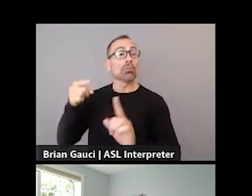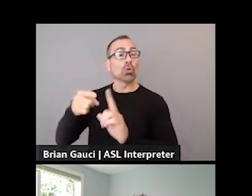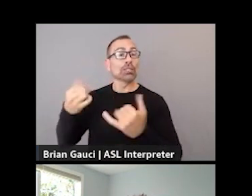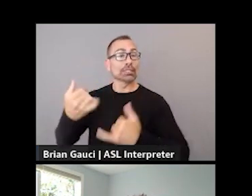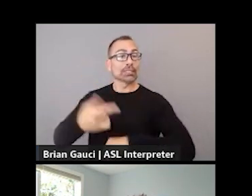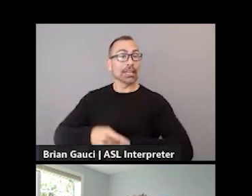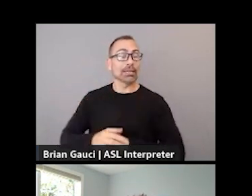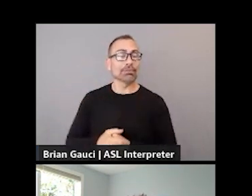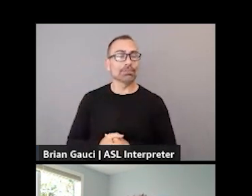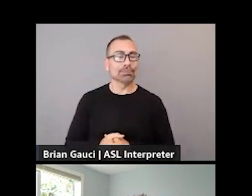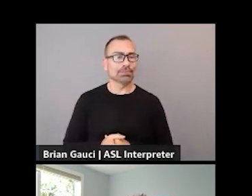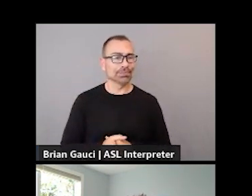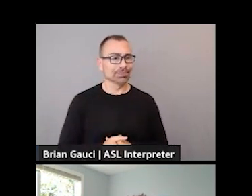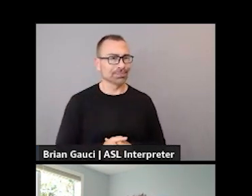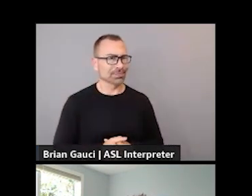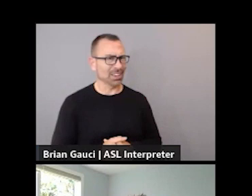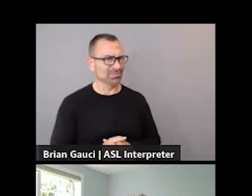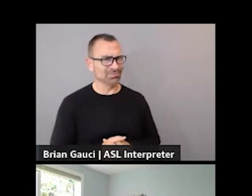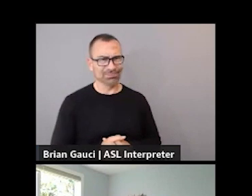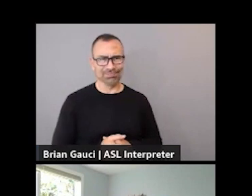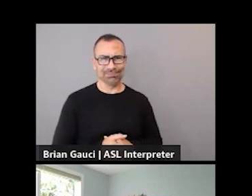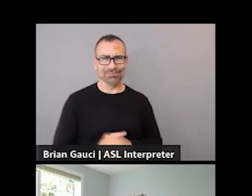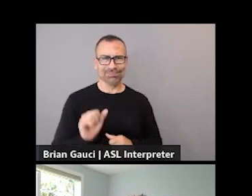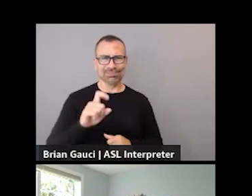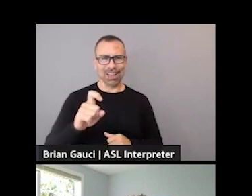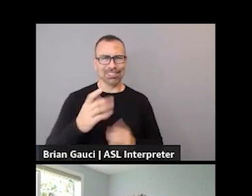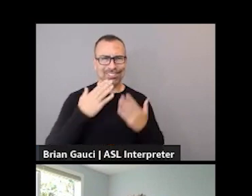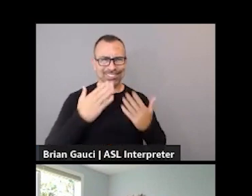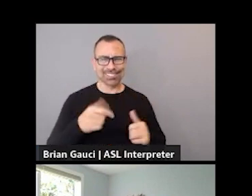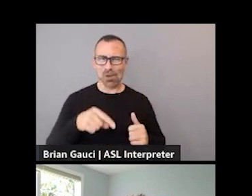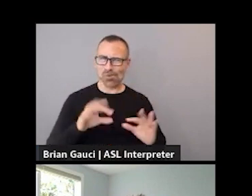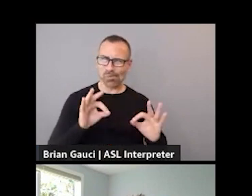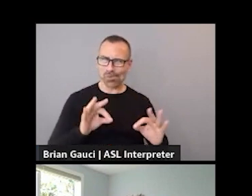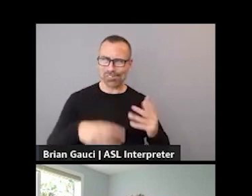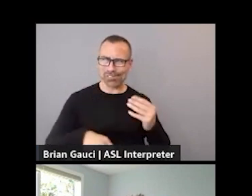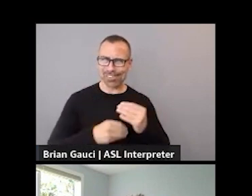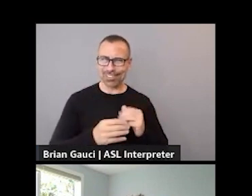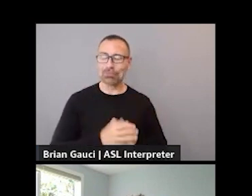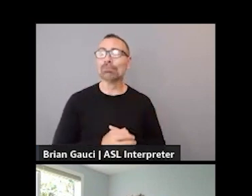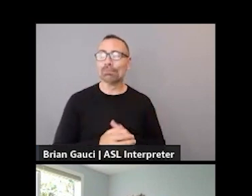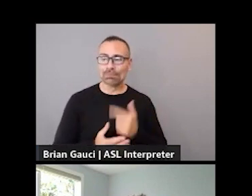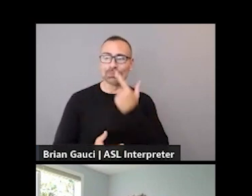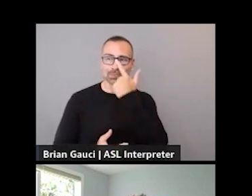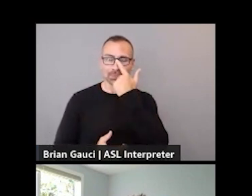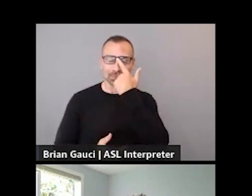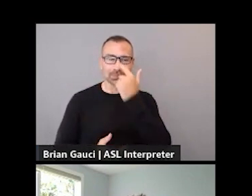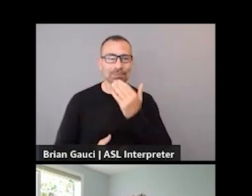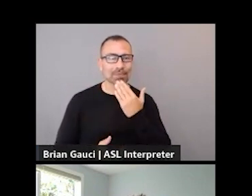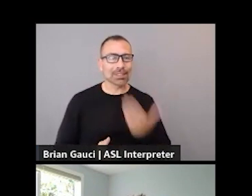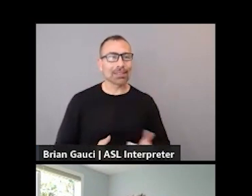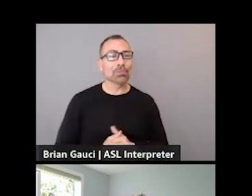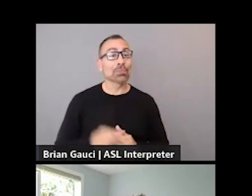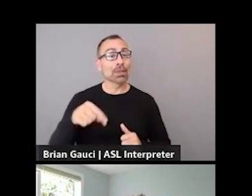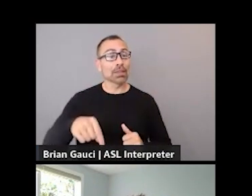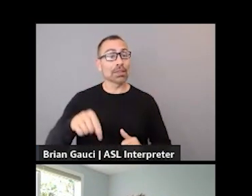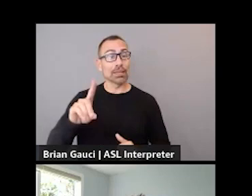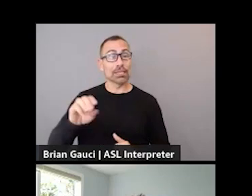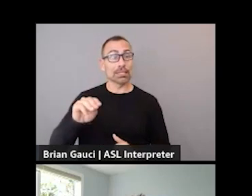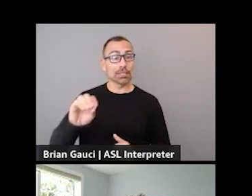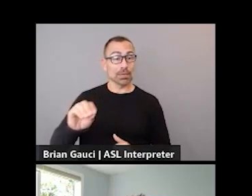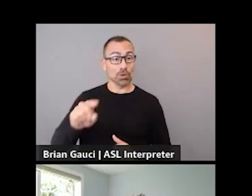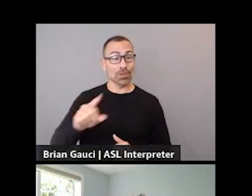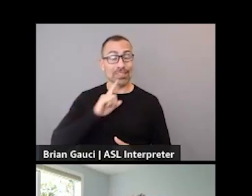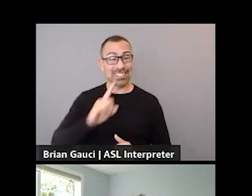Alex. That was a perfect little add-on there. So this demo, as I said, is the